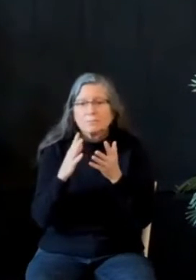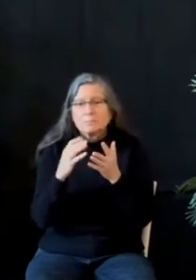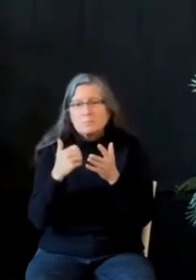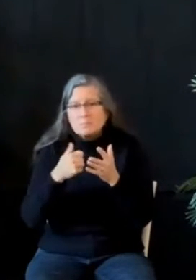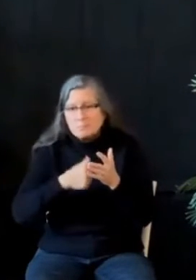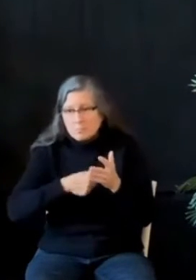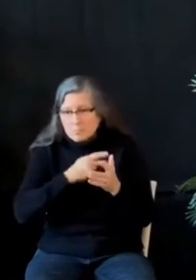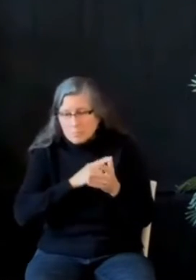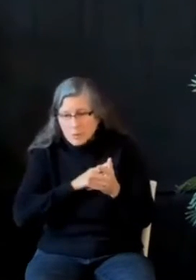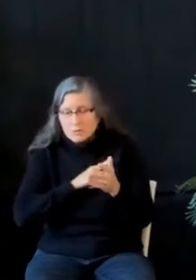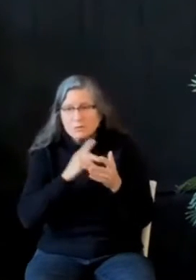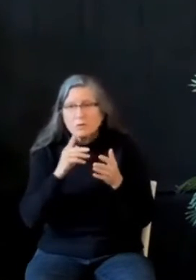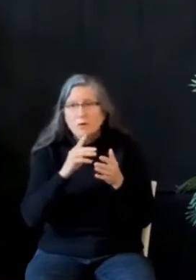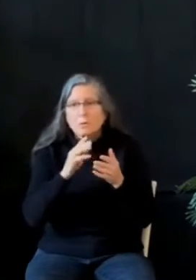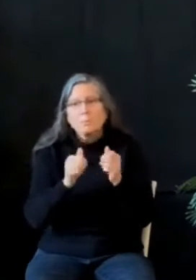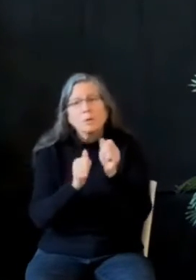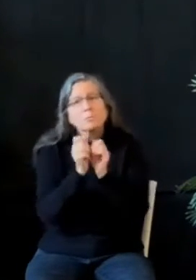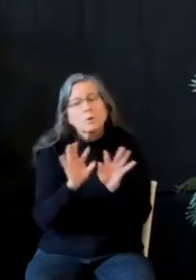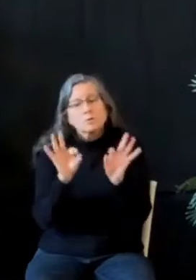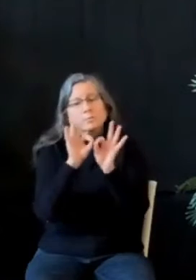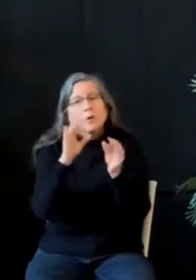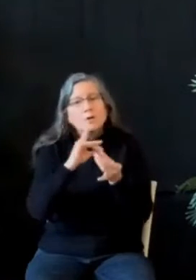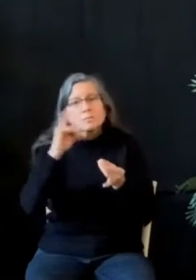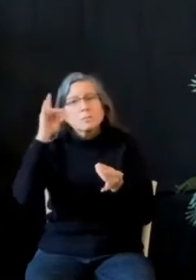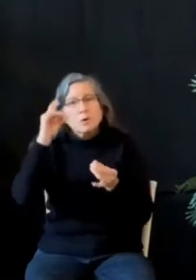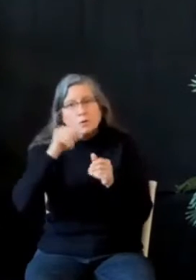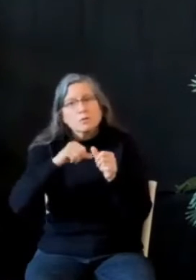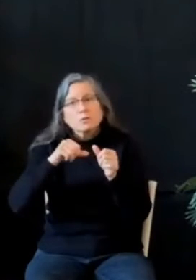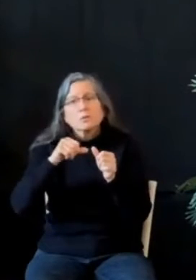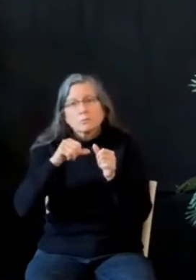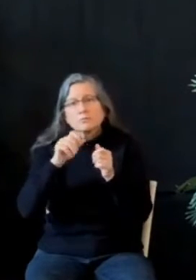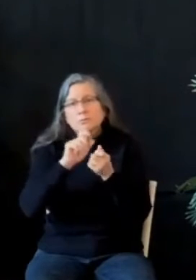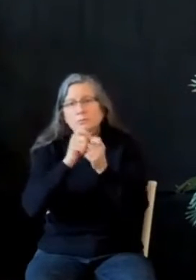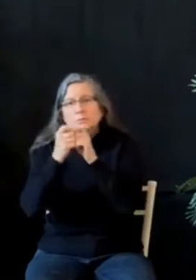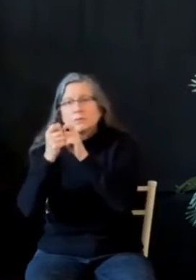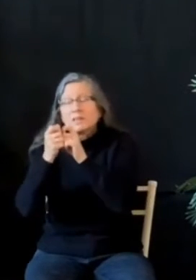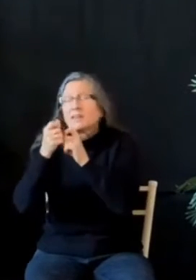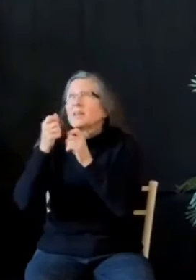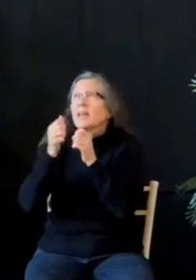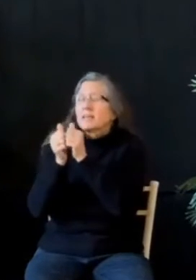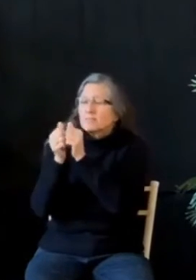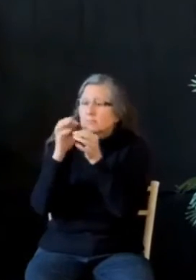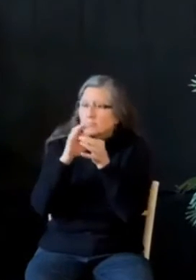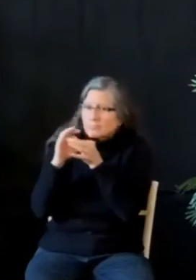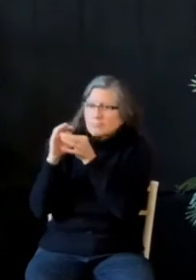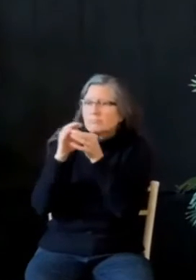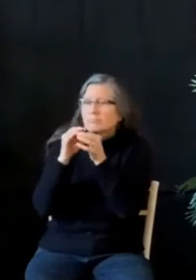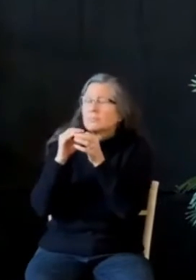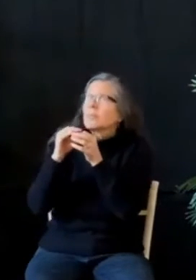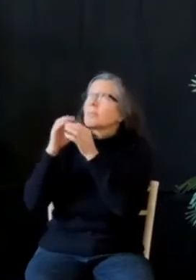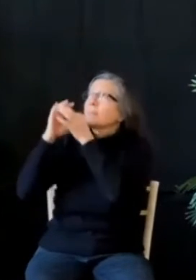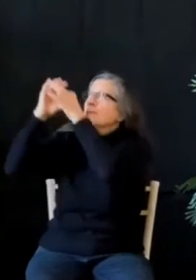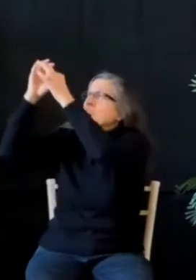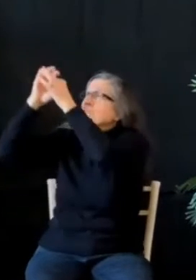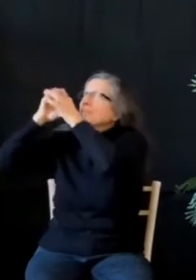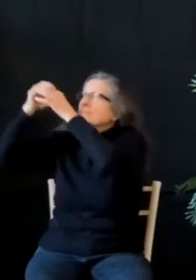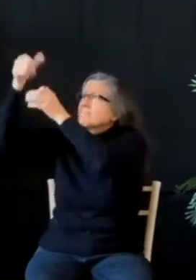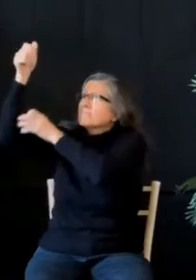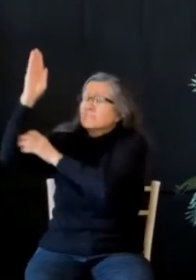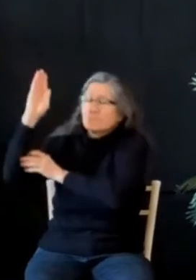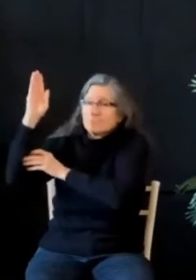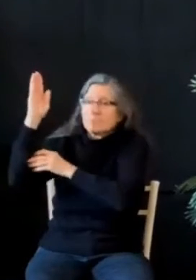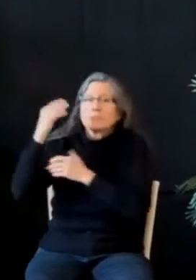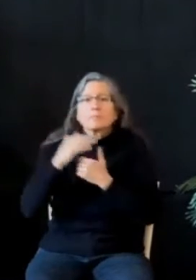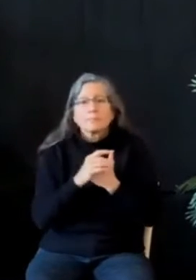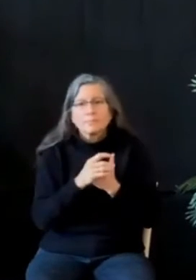transformation. Getting closer to one another, to God, to their wives. Next week, we